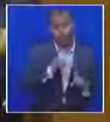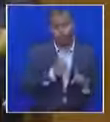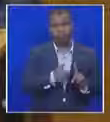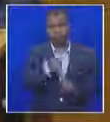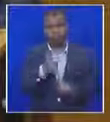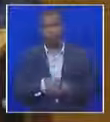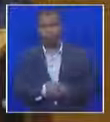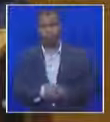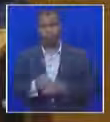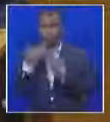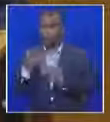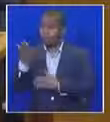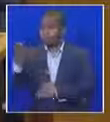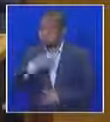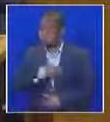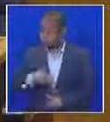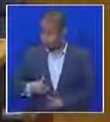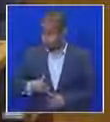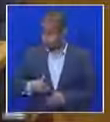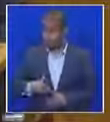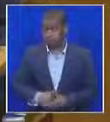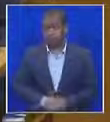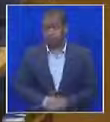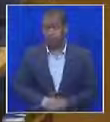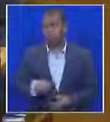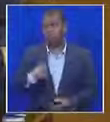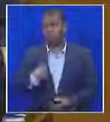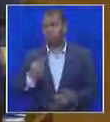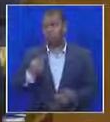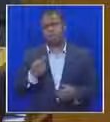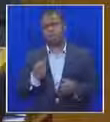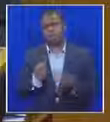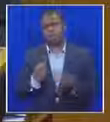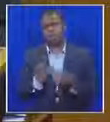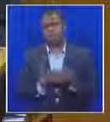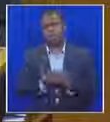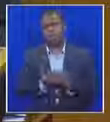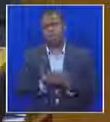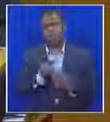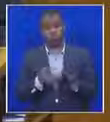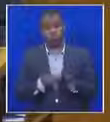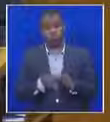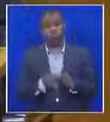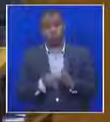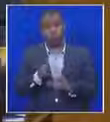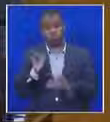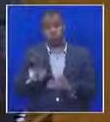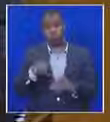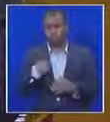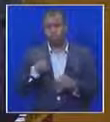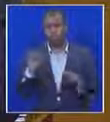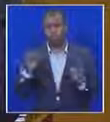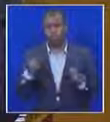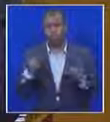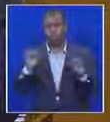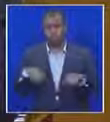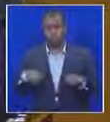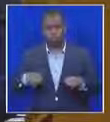Surely in your current new role, I think we would all agree that it then becomes absolutely